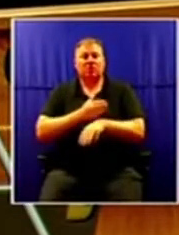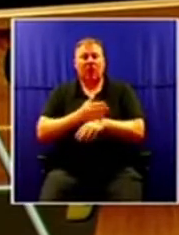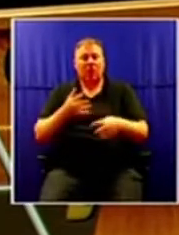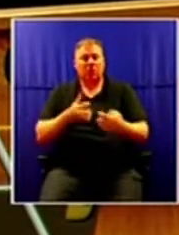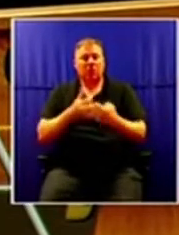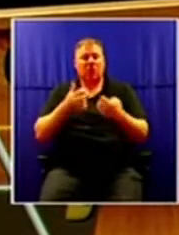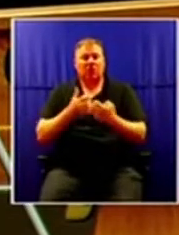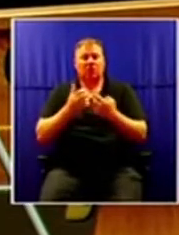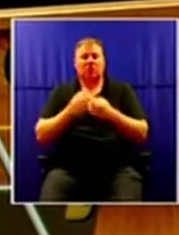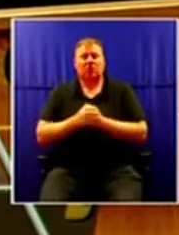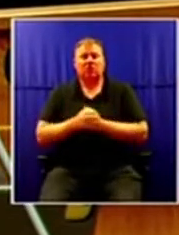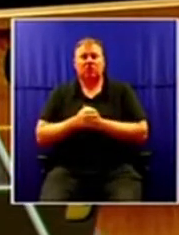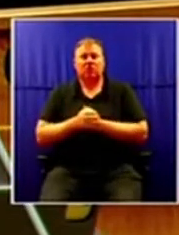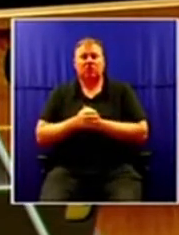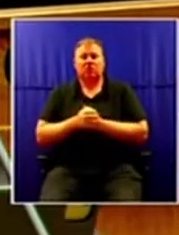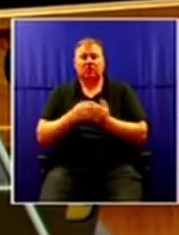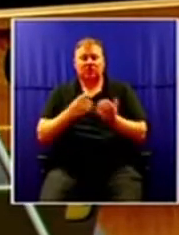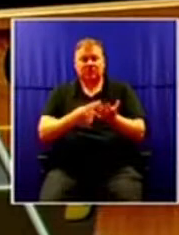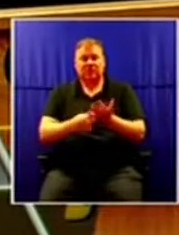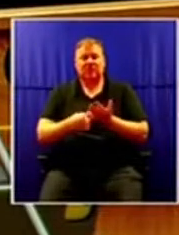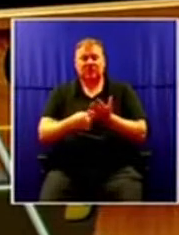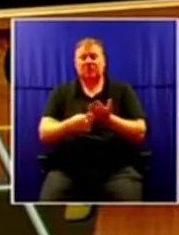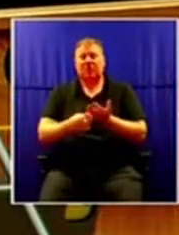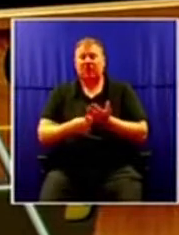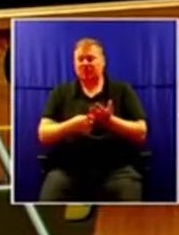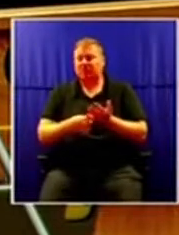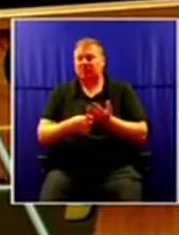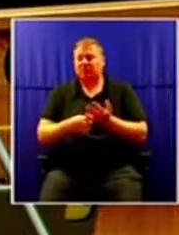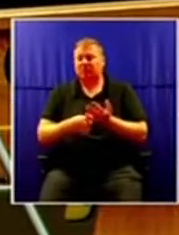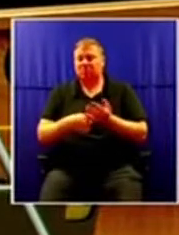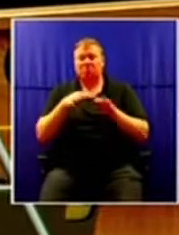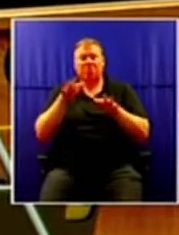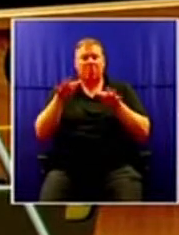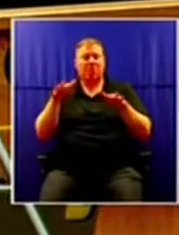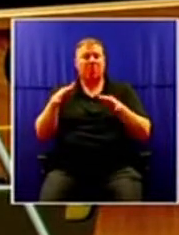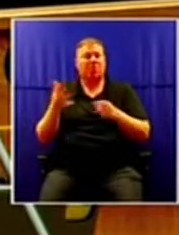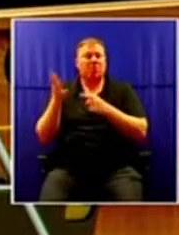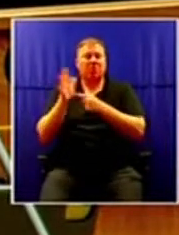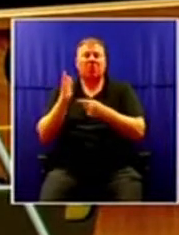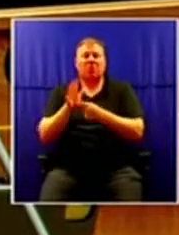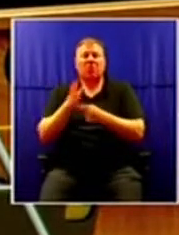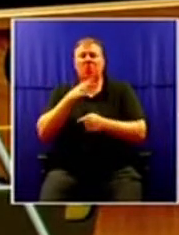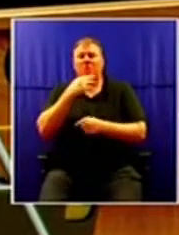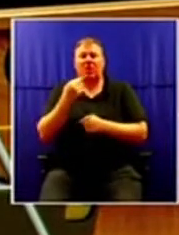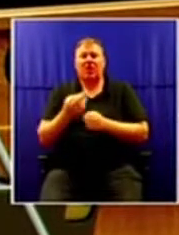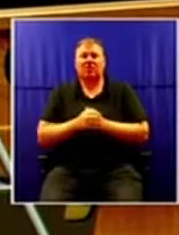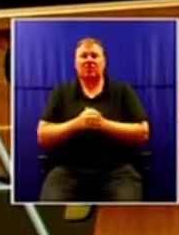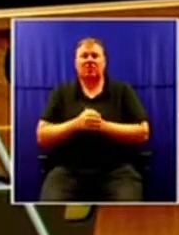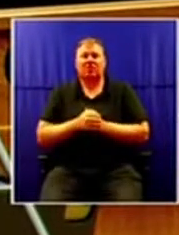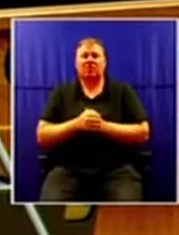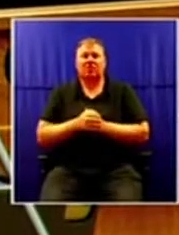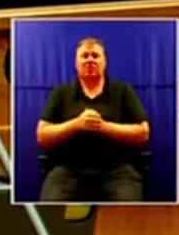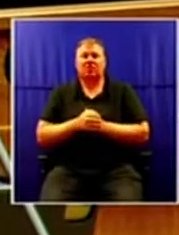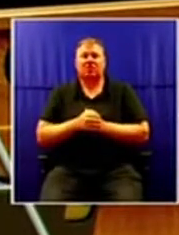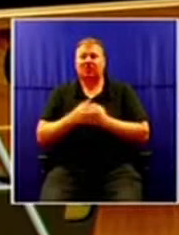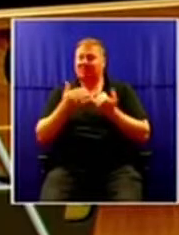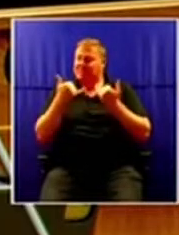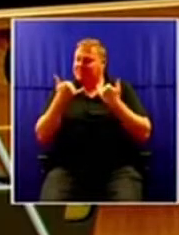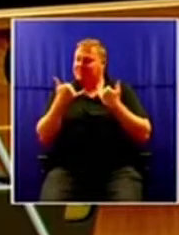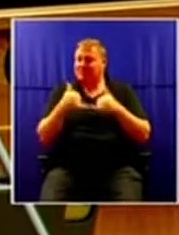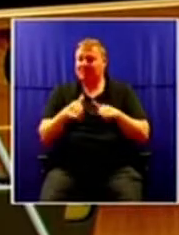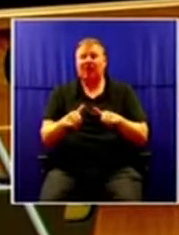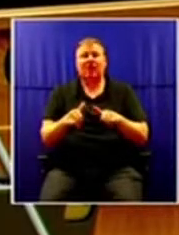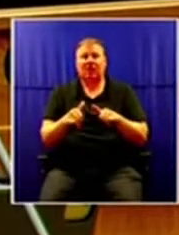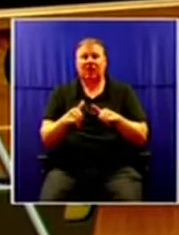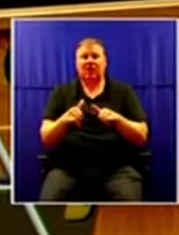Several speakers in this debate have emphasized the reality that we are still in the midst